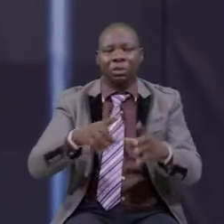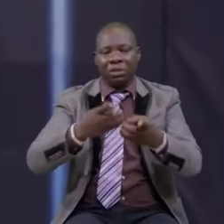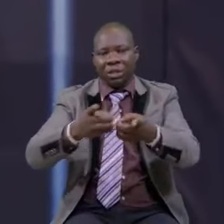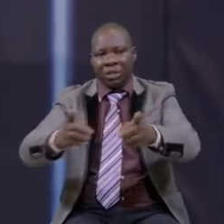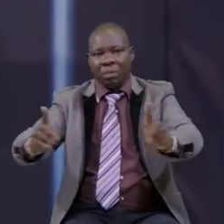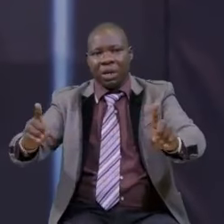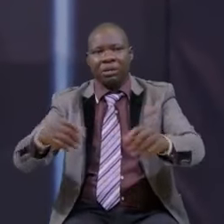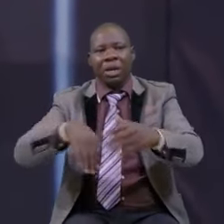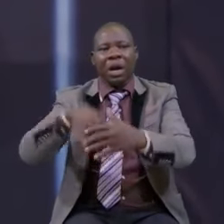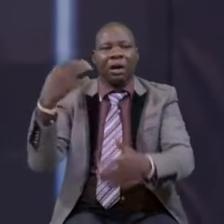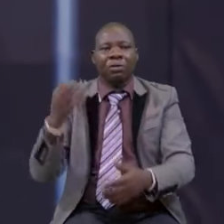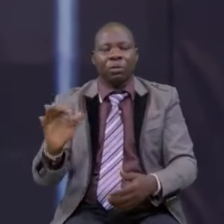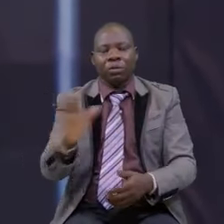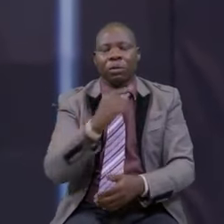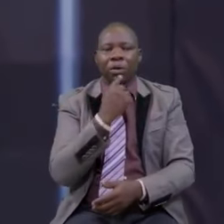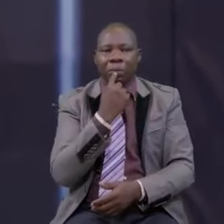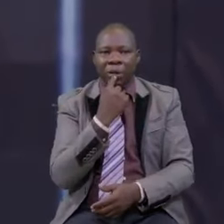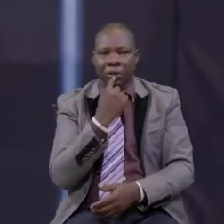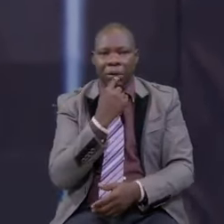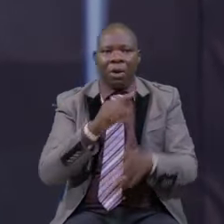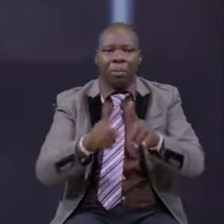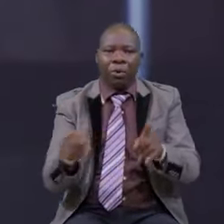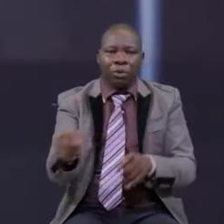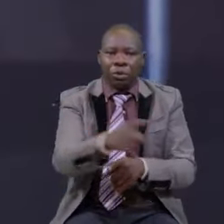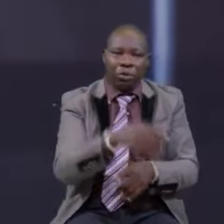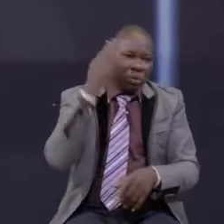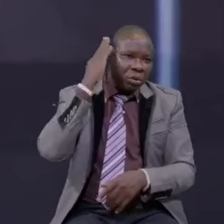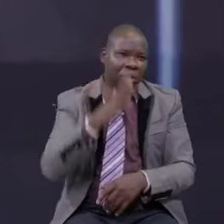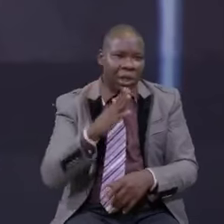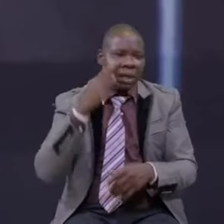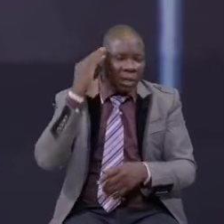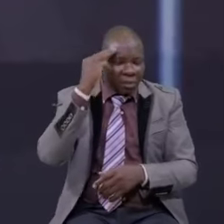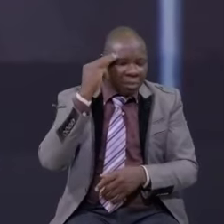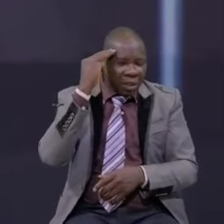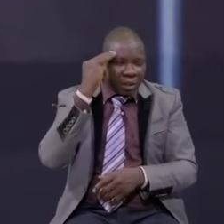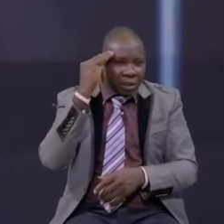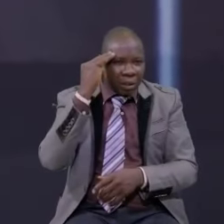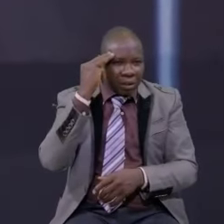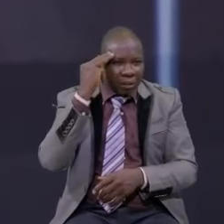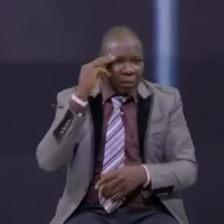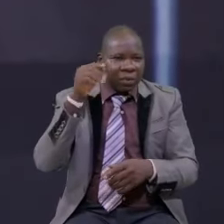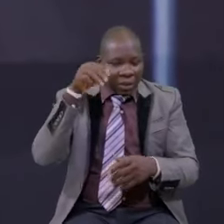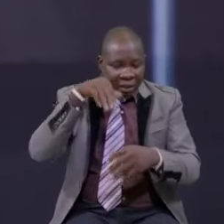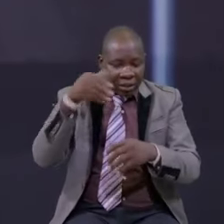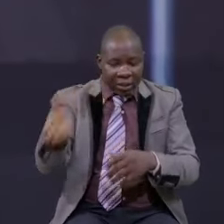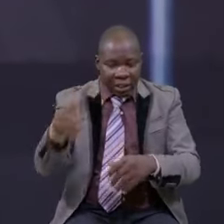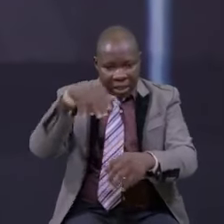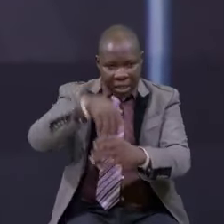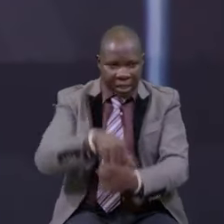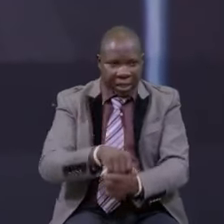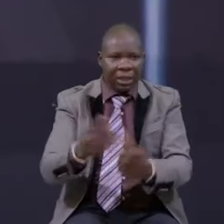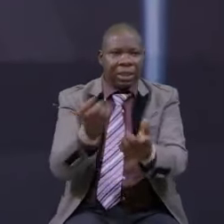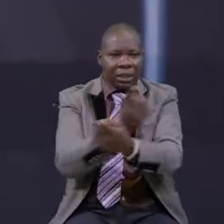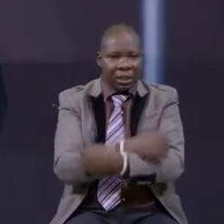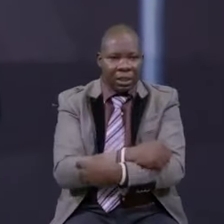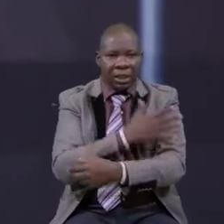depart out of thy mouth, but thou shalt meditate therein day